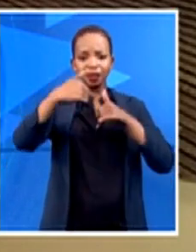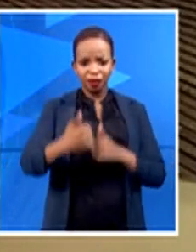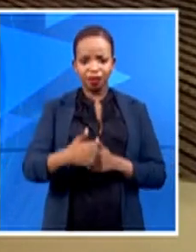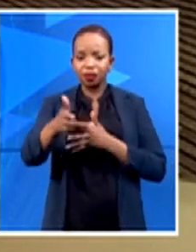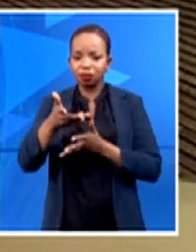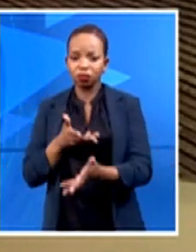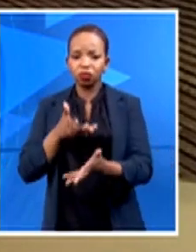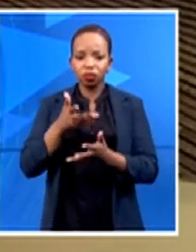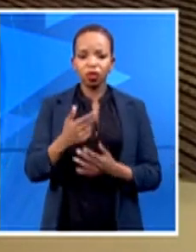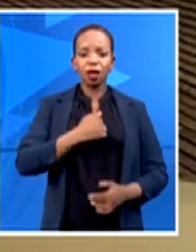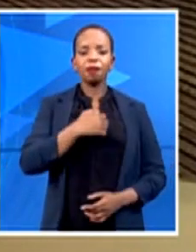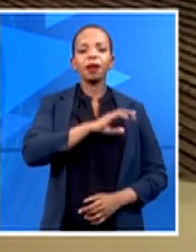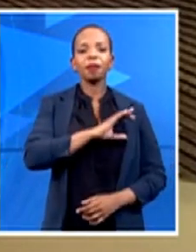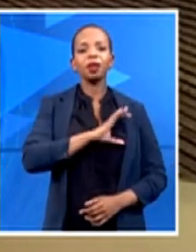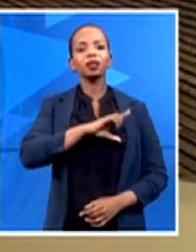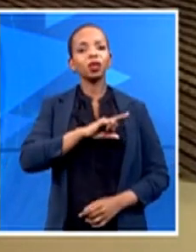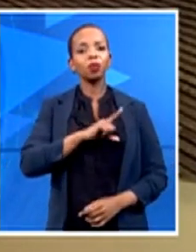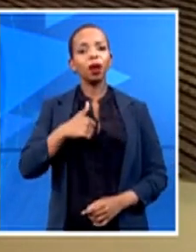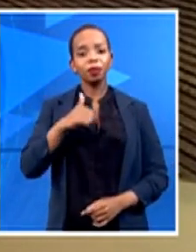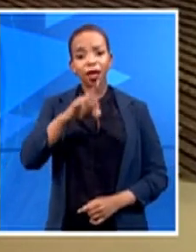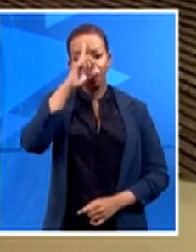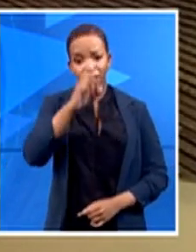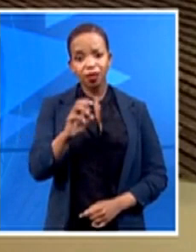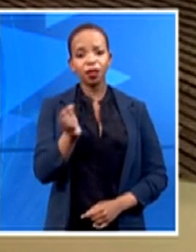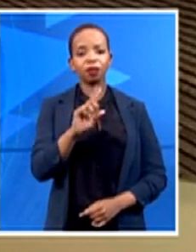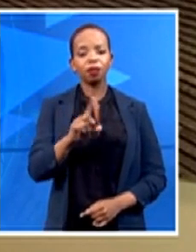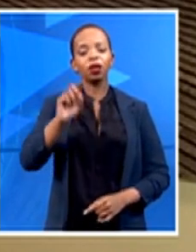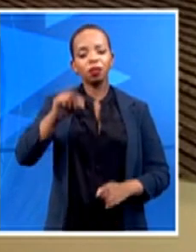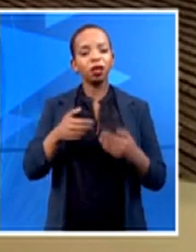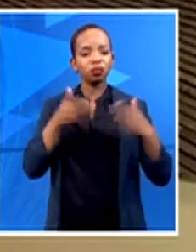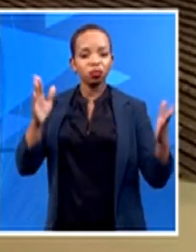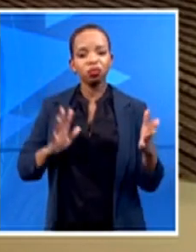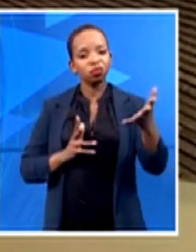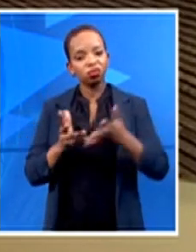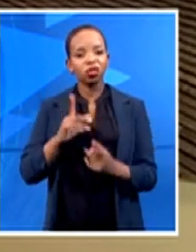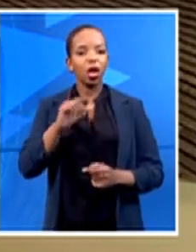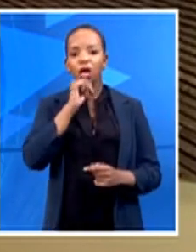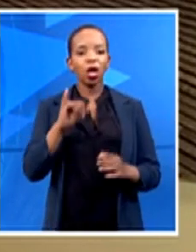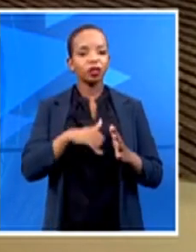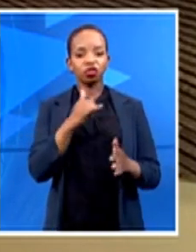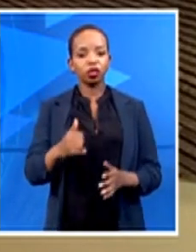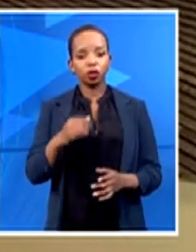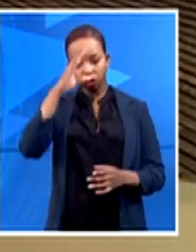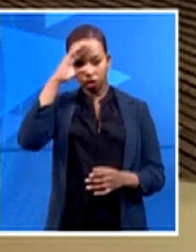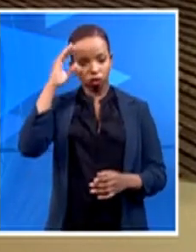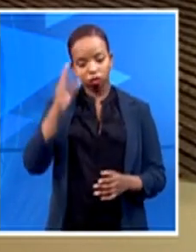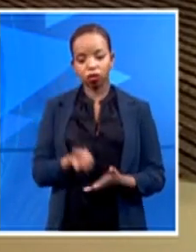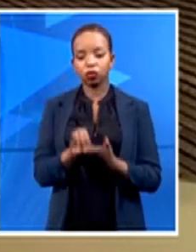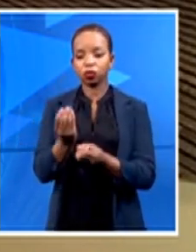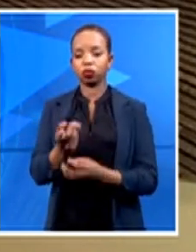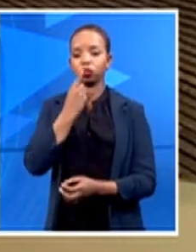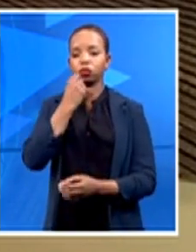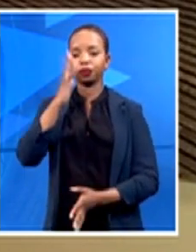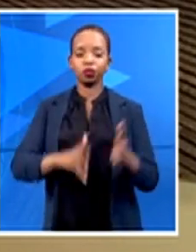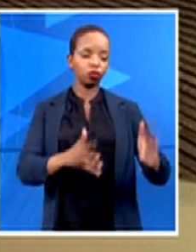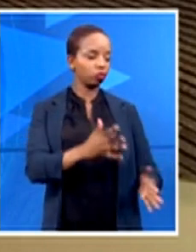care. You don't just nurse with medication, you nurse with your mind, you nurse with your eyes, you nurse with your ears, with your hands. And that